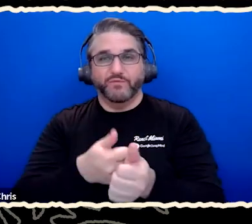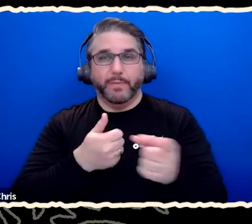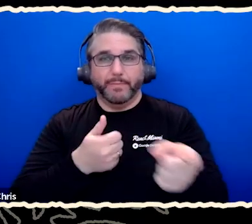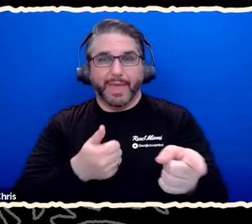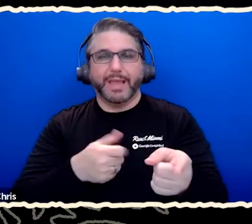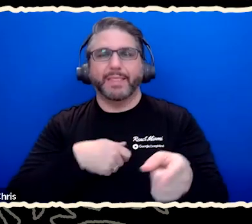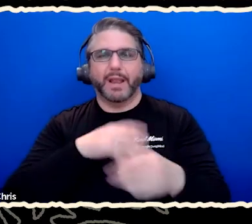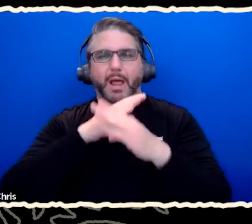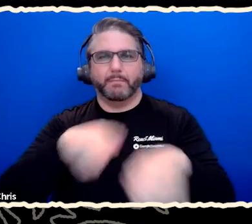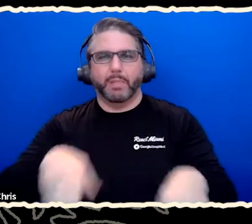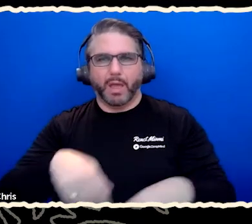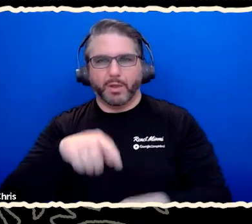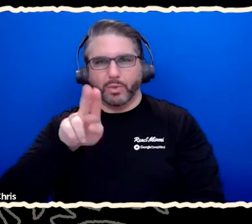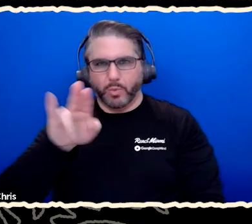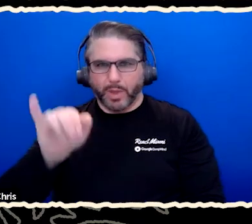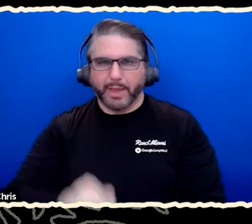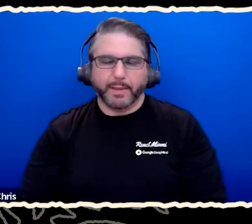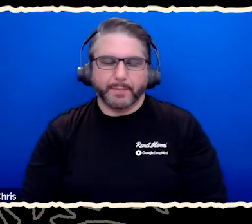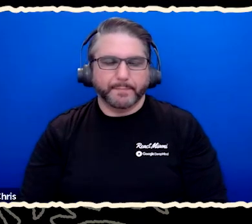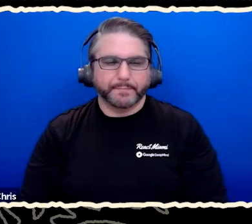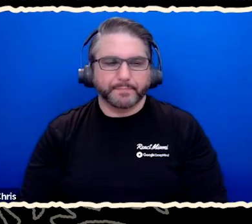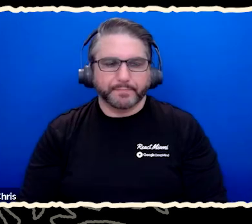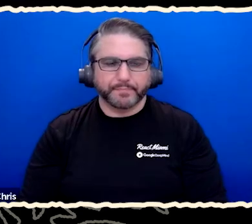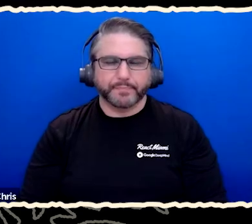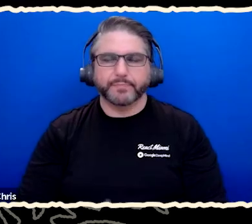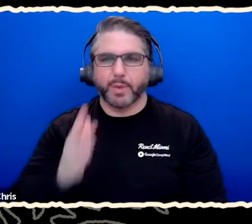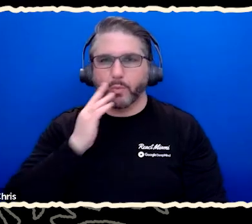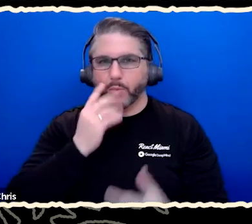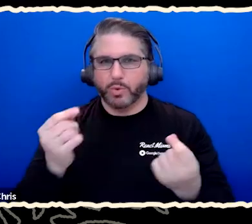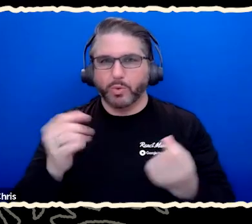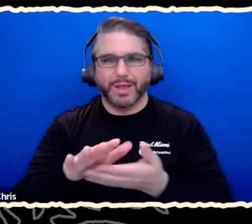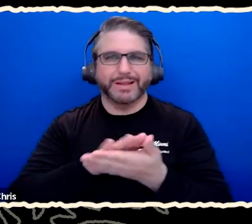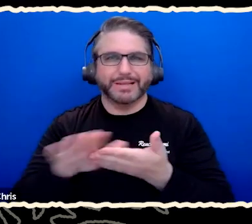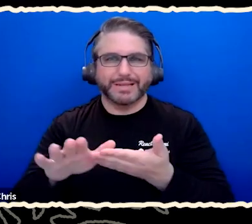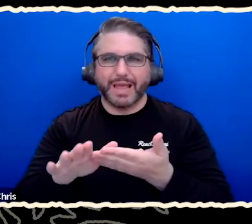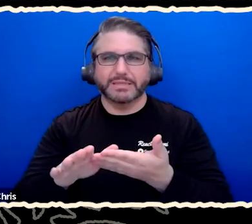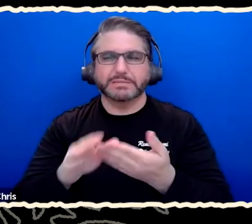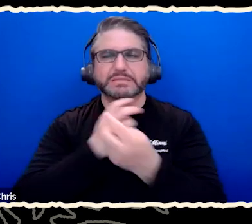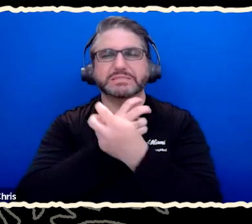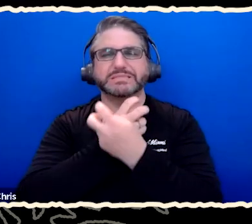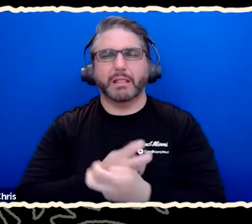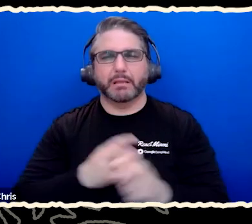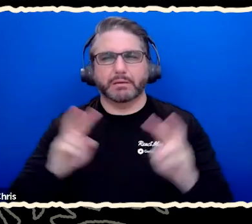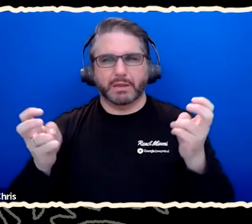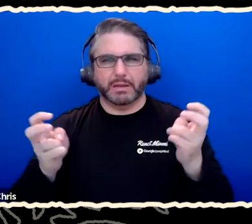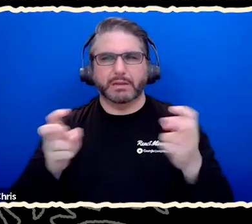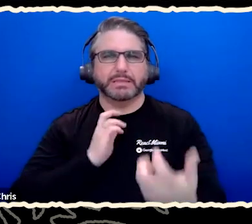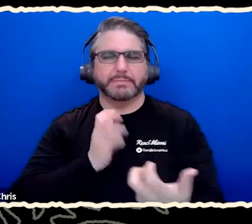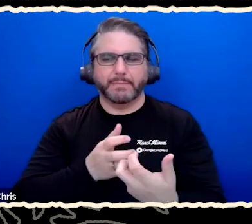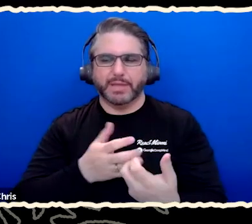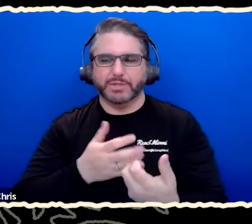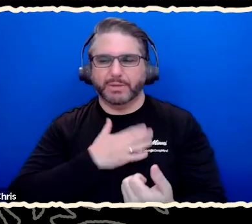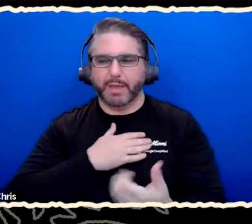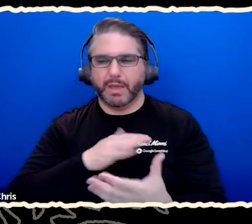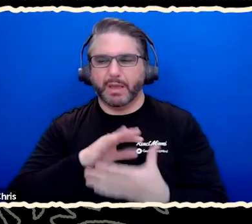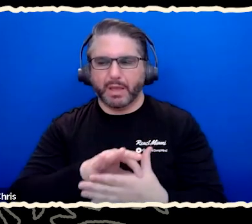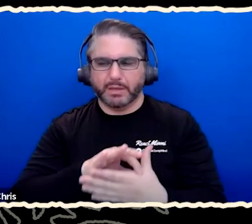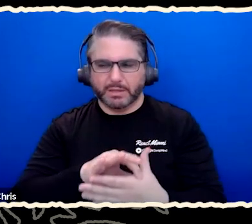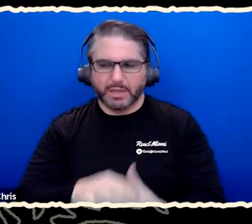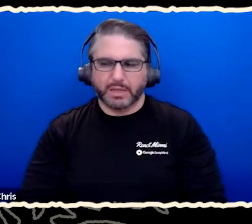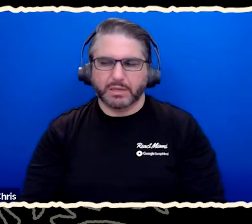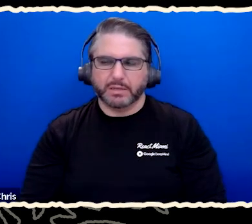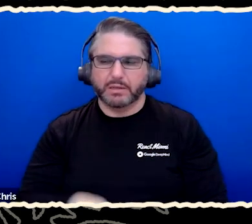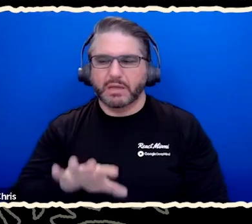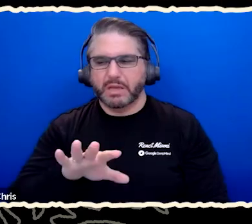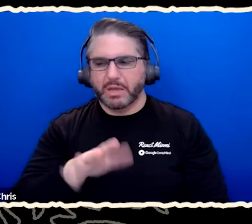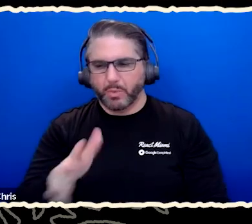UI. And we're going to do just a nice skeleton that is like matching my content. Let's add this